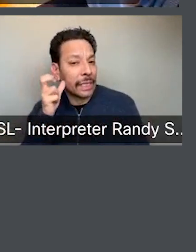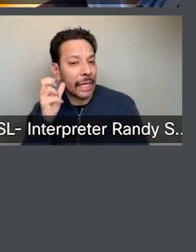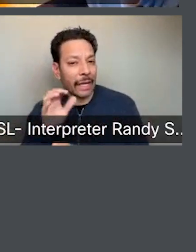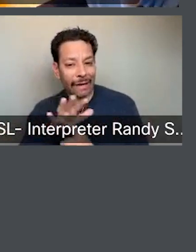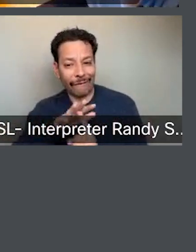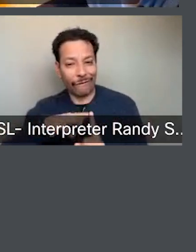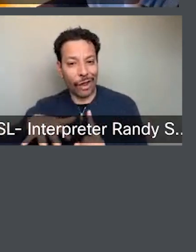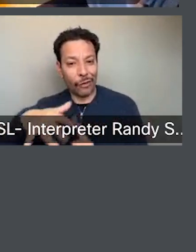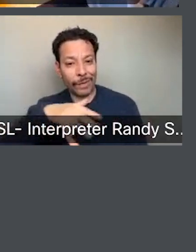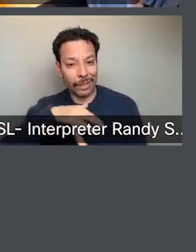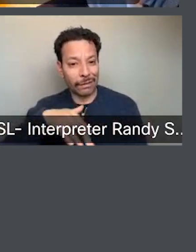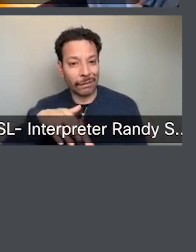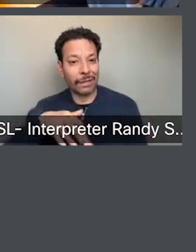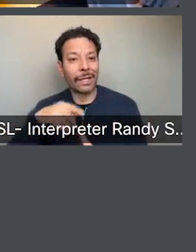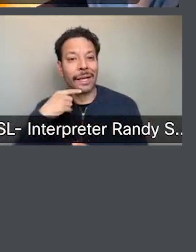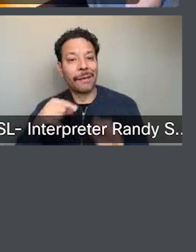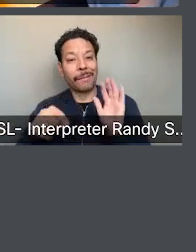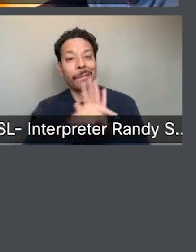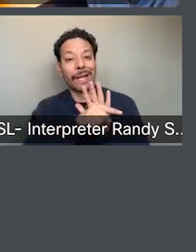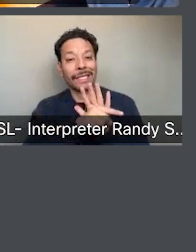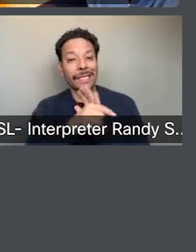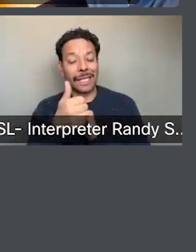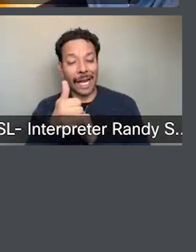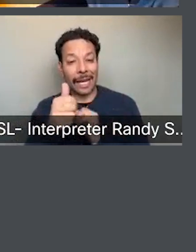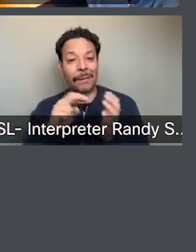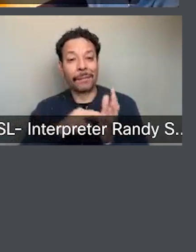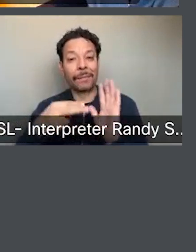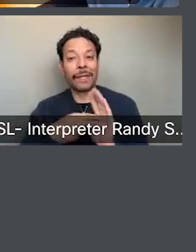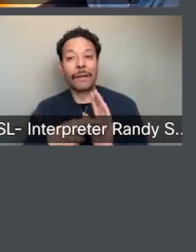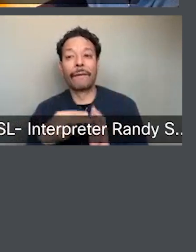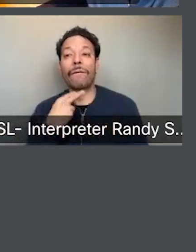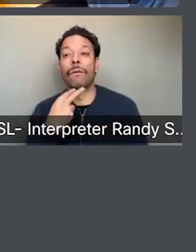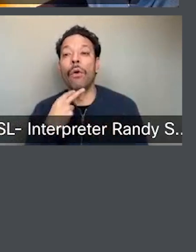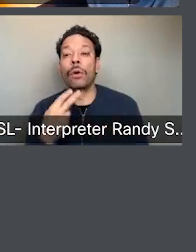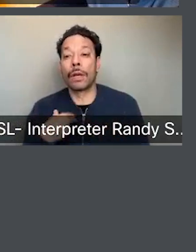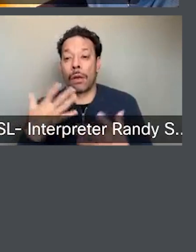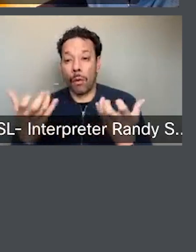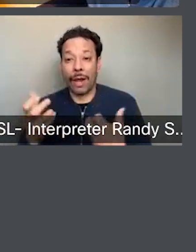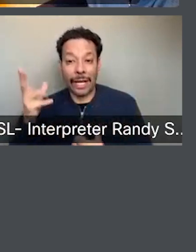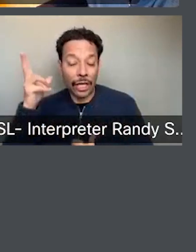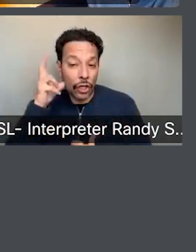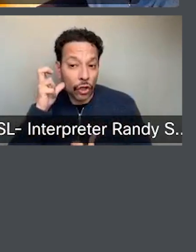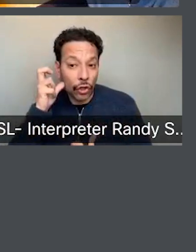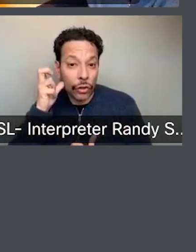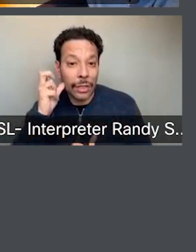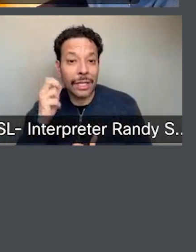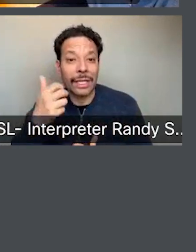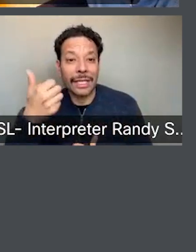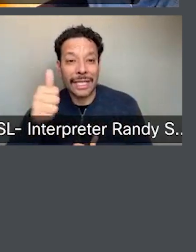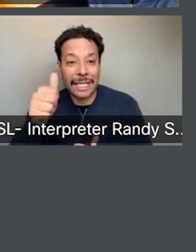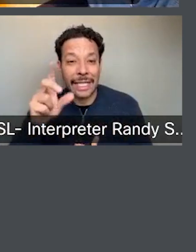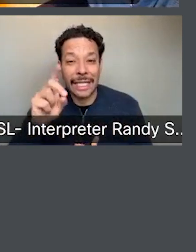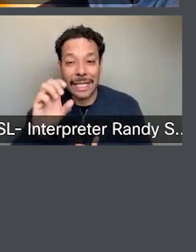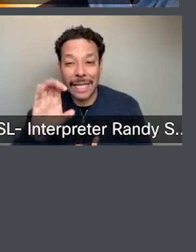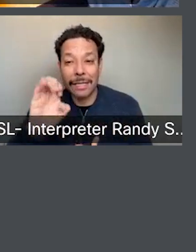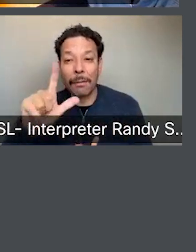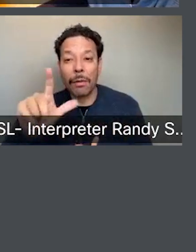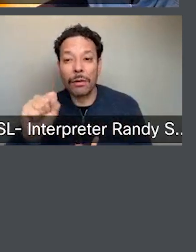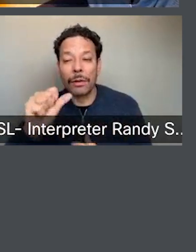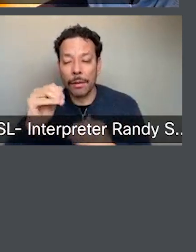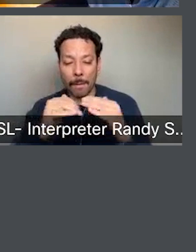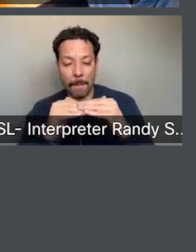environments. And -10 means that the voice that we want to hear is 10 decibels below the